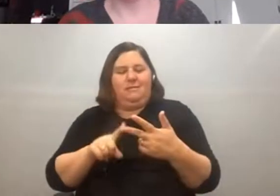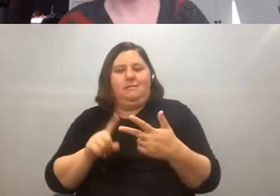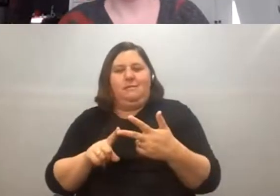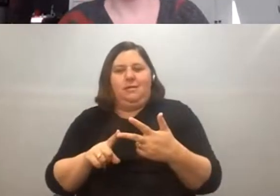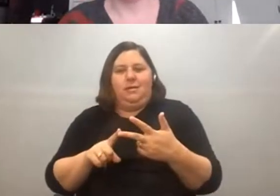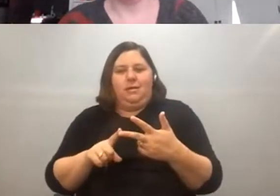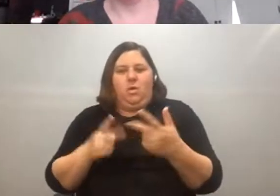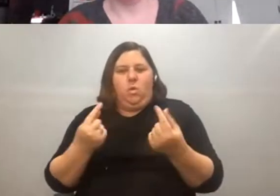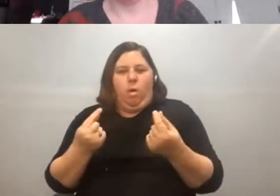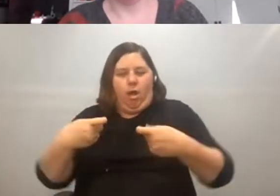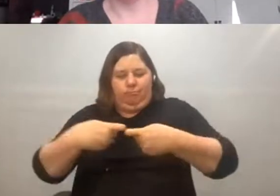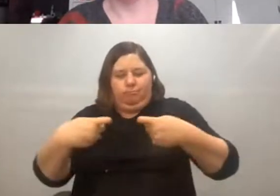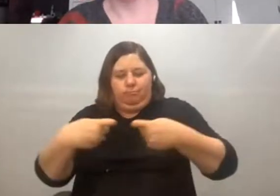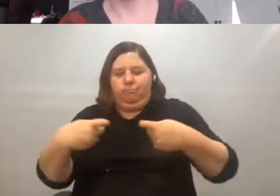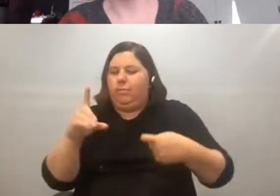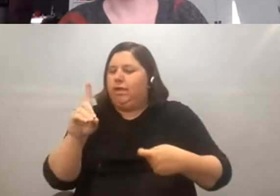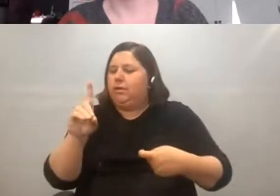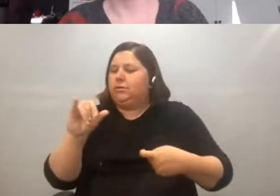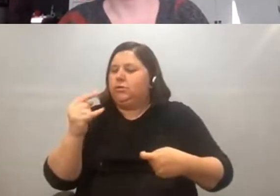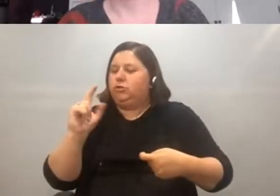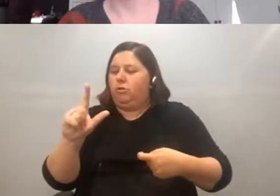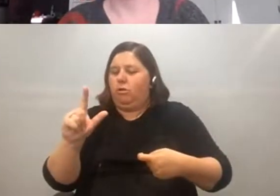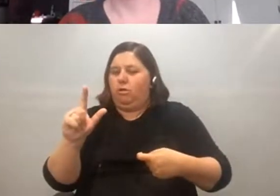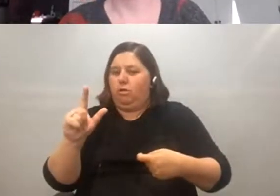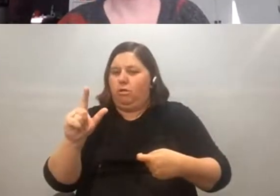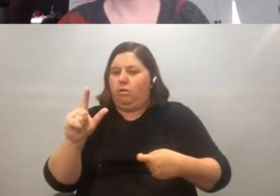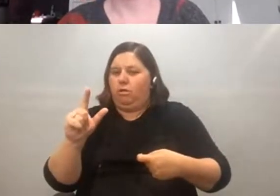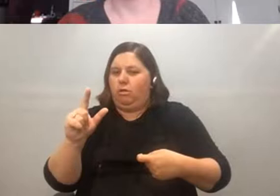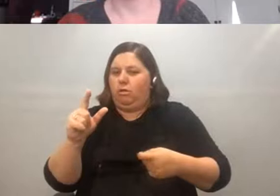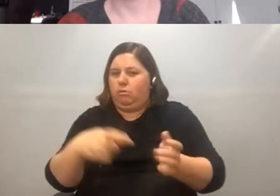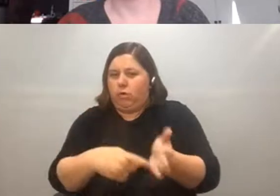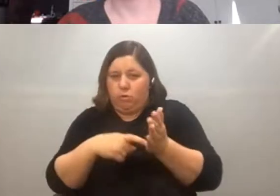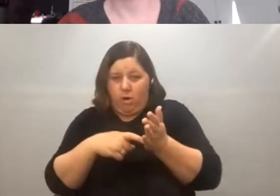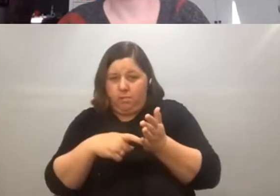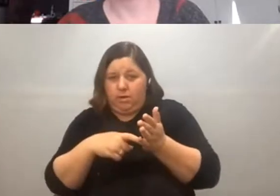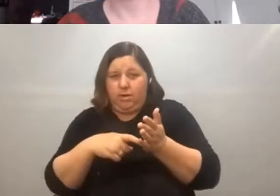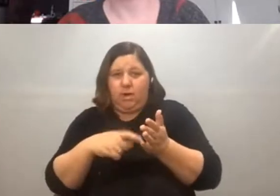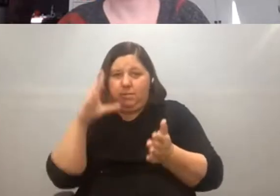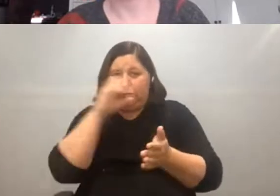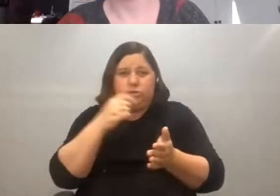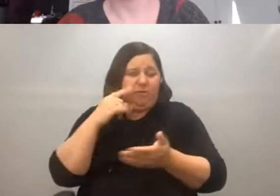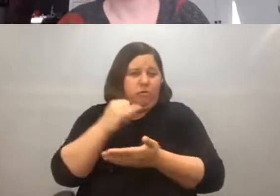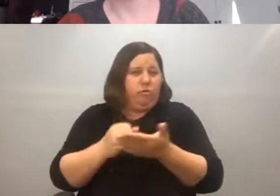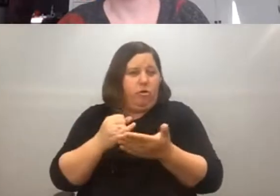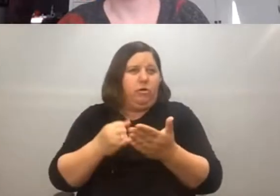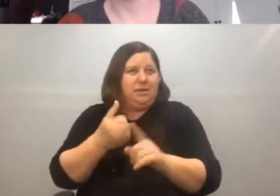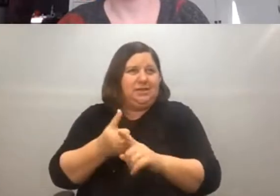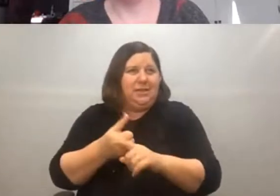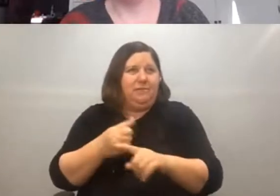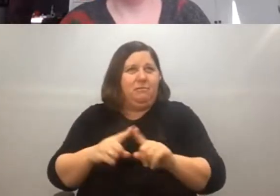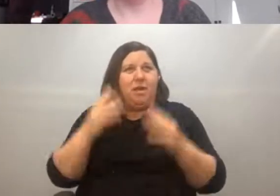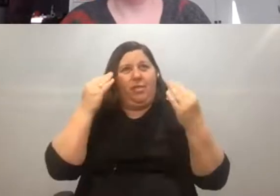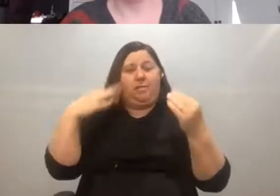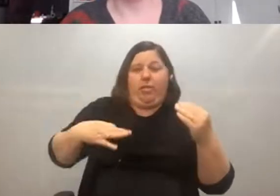digital format will be required and i i'm assuming that's to the actual artwork but also my thought was oh in the